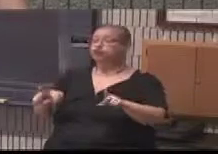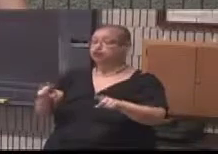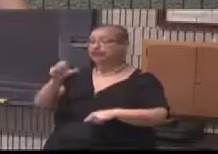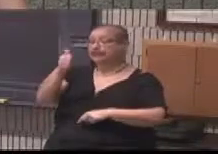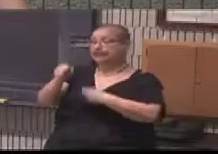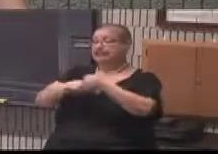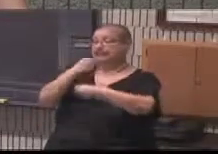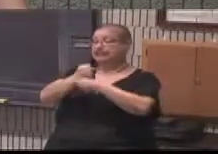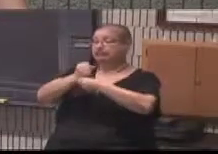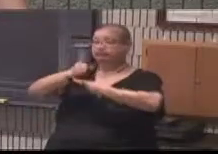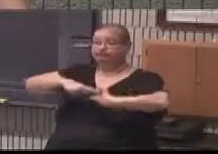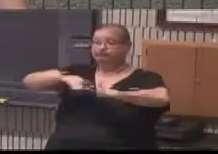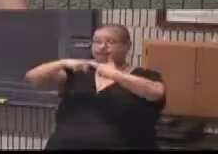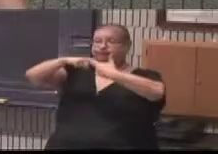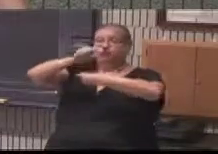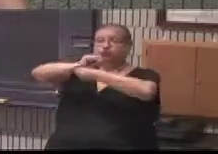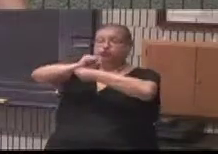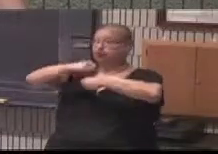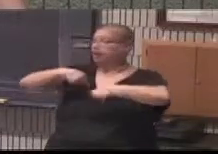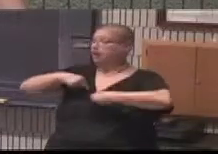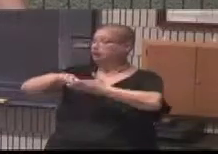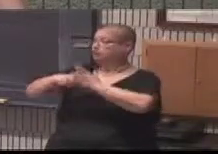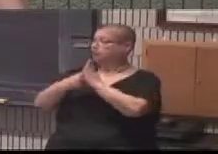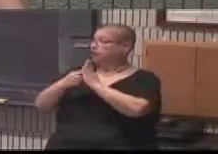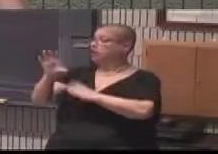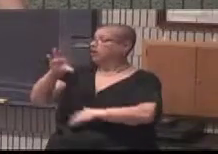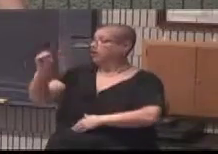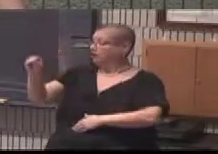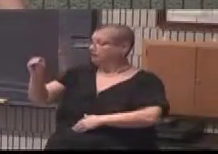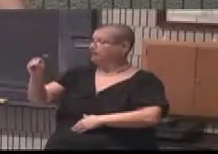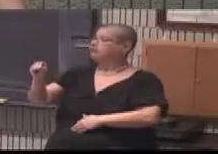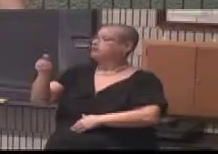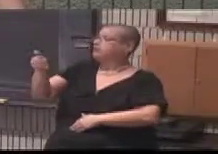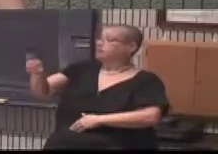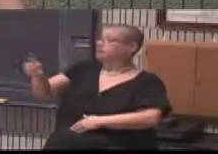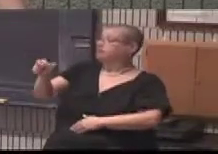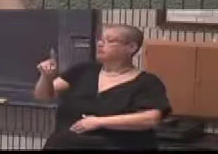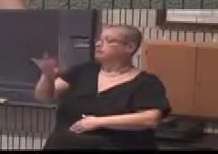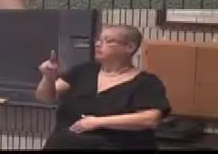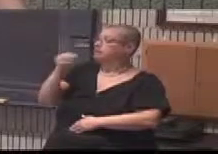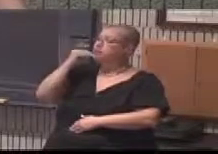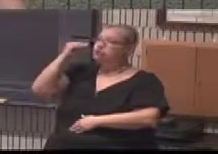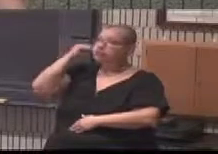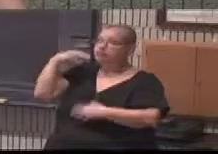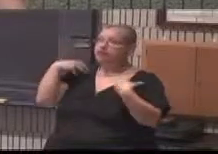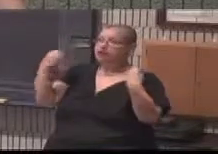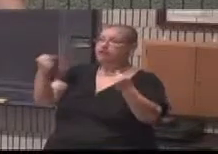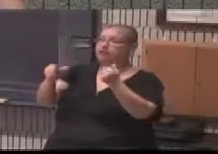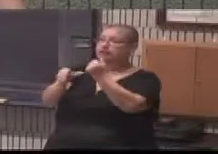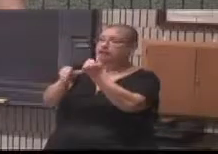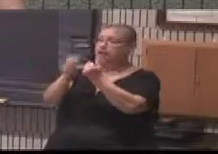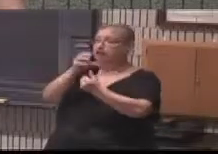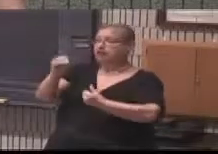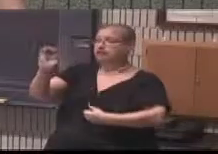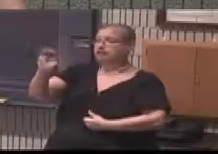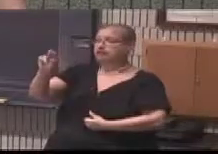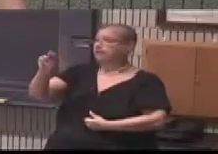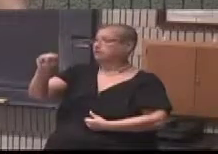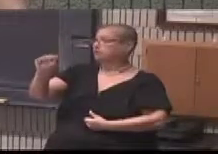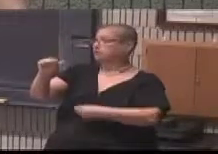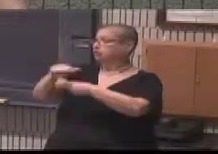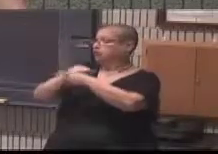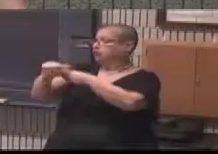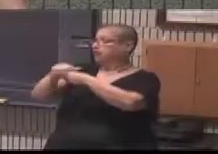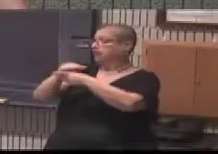hiatus, I started a company that did home health aide and CNA training and started with